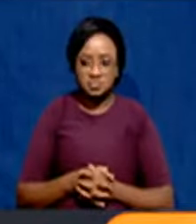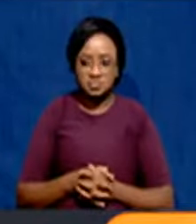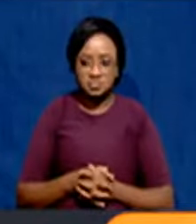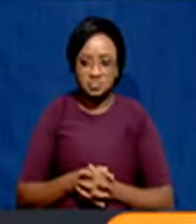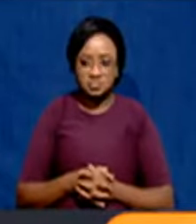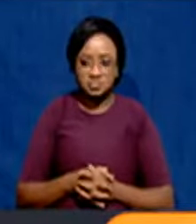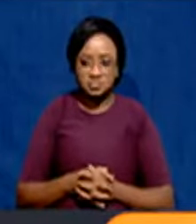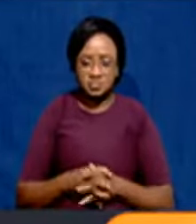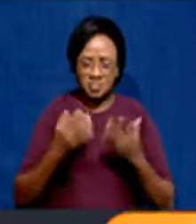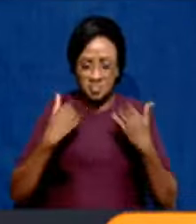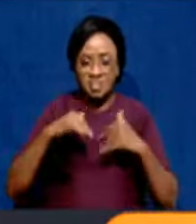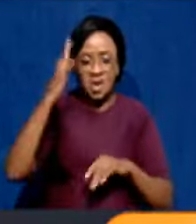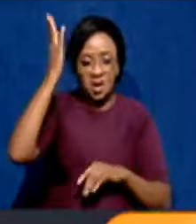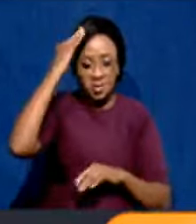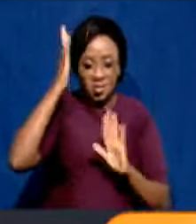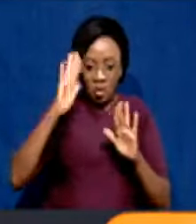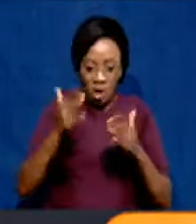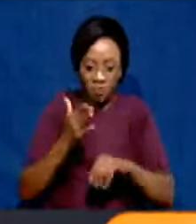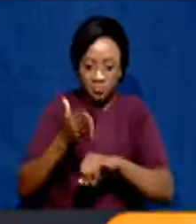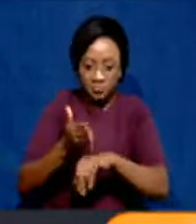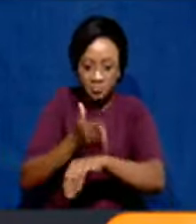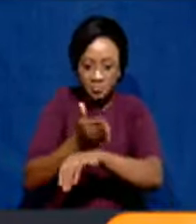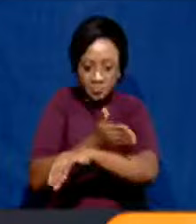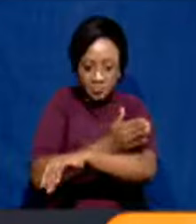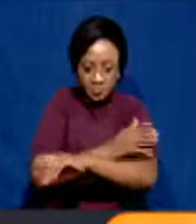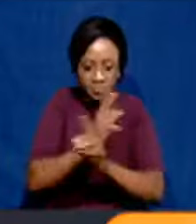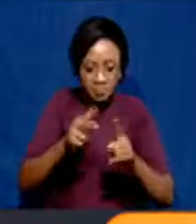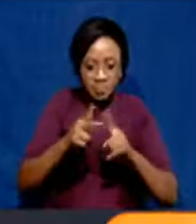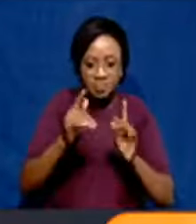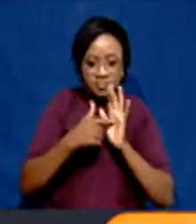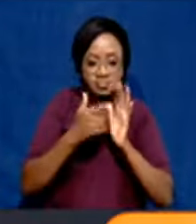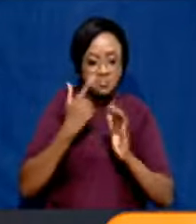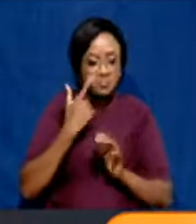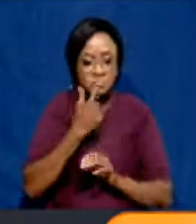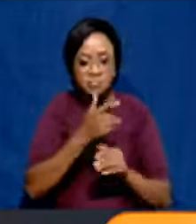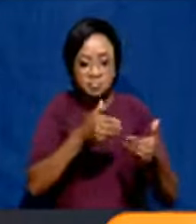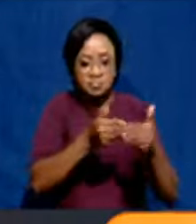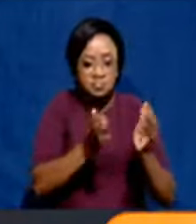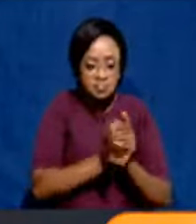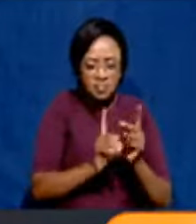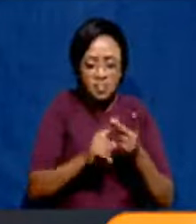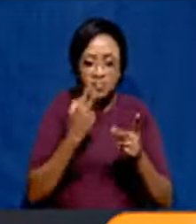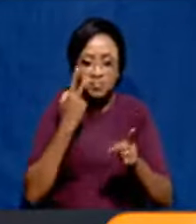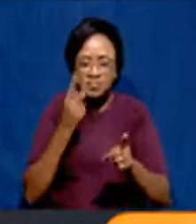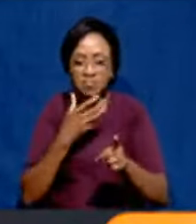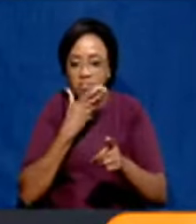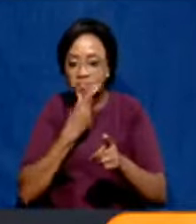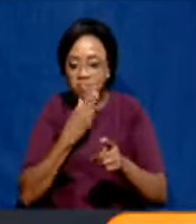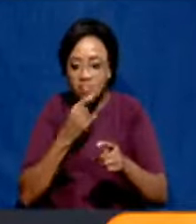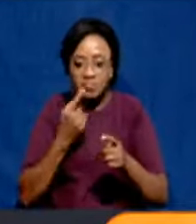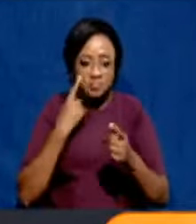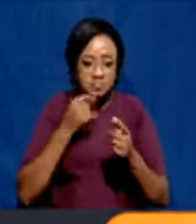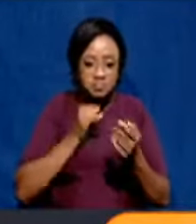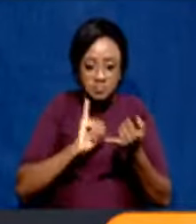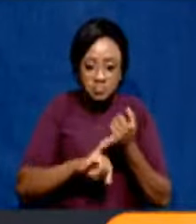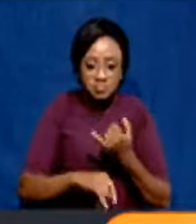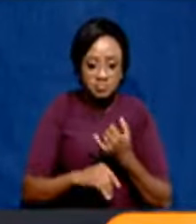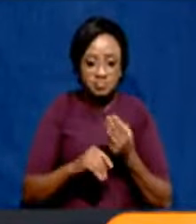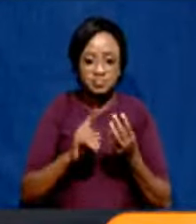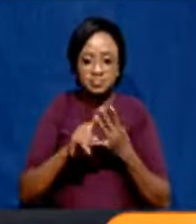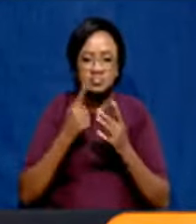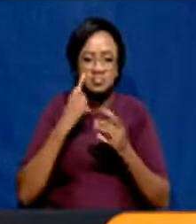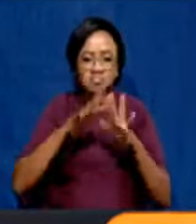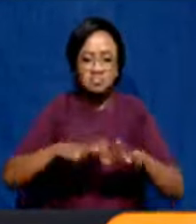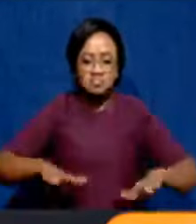how progression starts. And you look at his family, you saw the father, you saw the wife, and you saw the